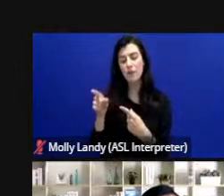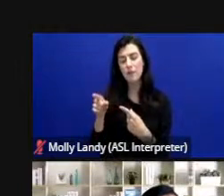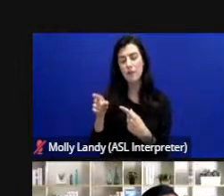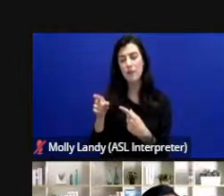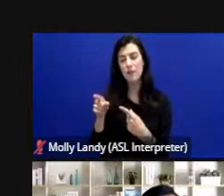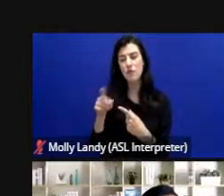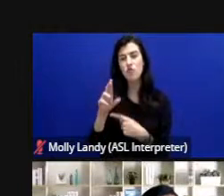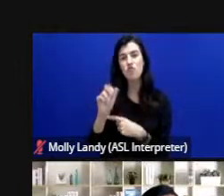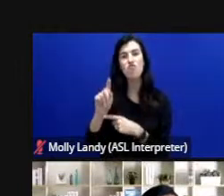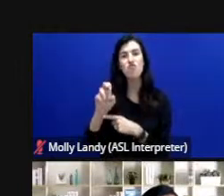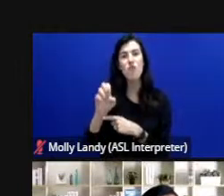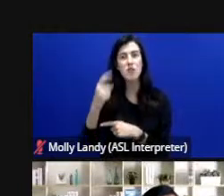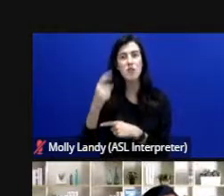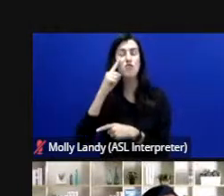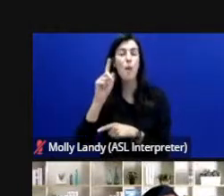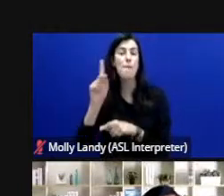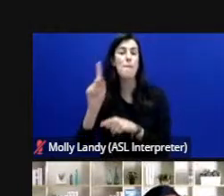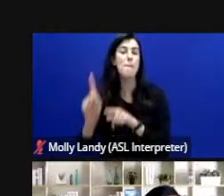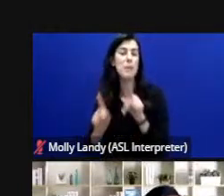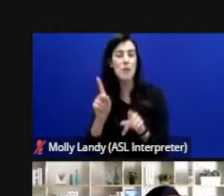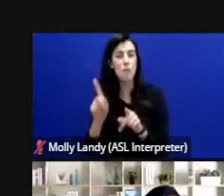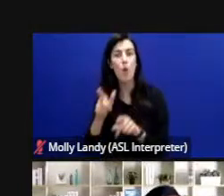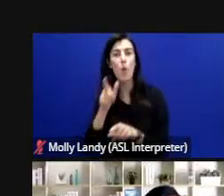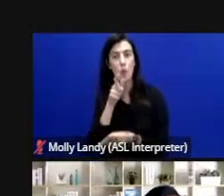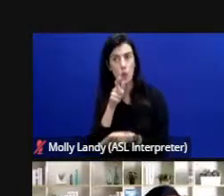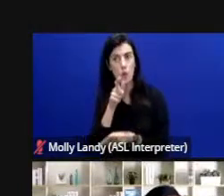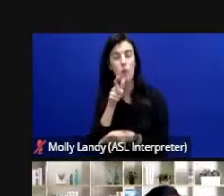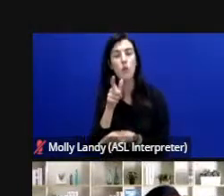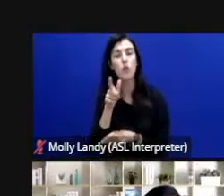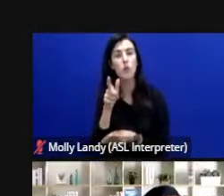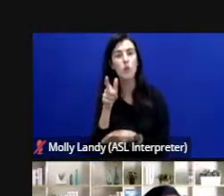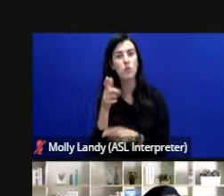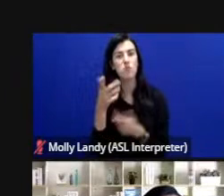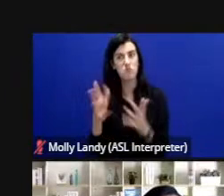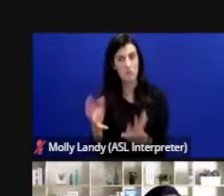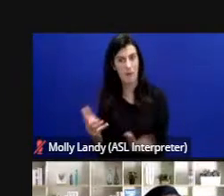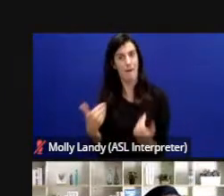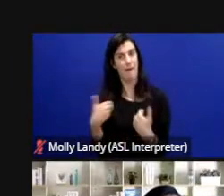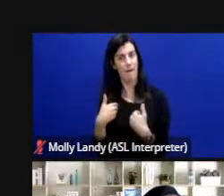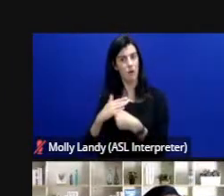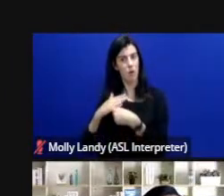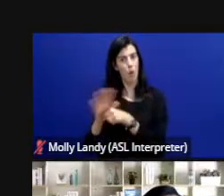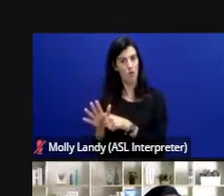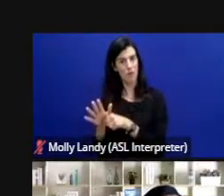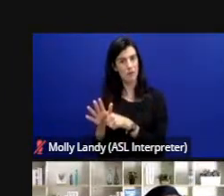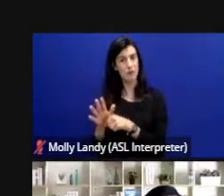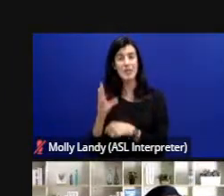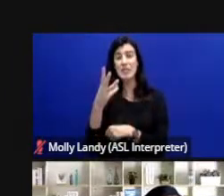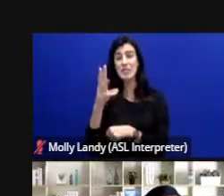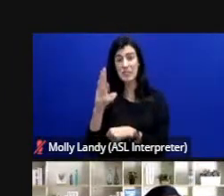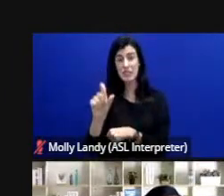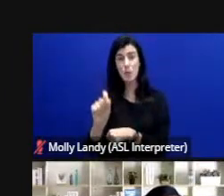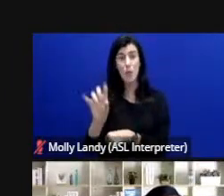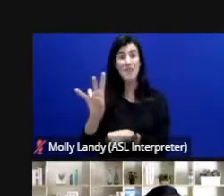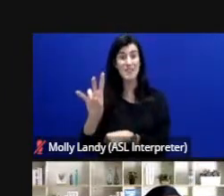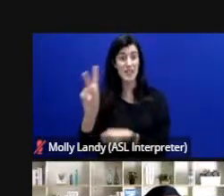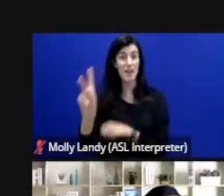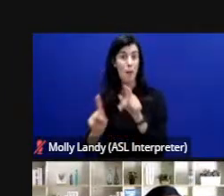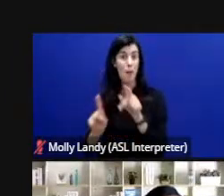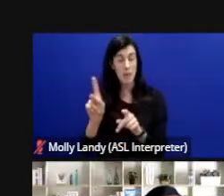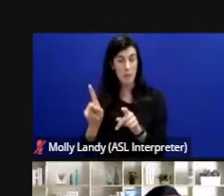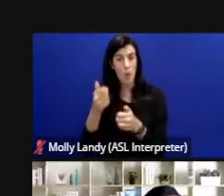these were rates for people that had COVID. It was like 16.7 people